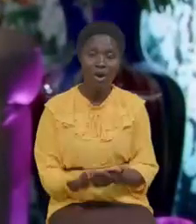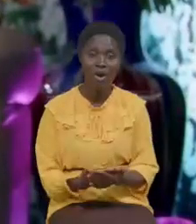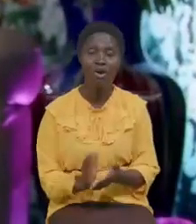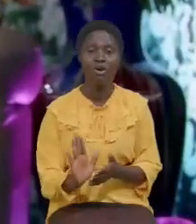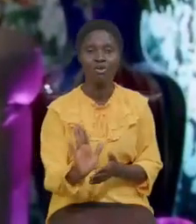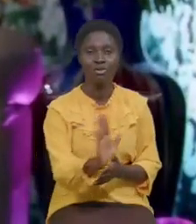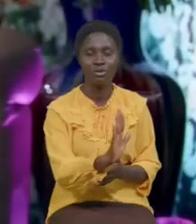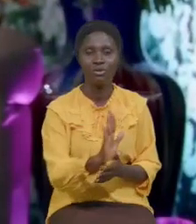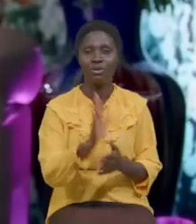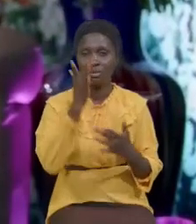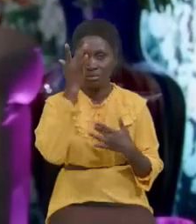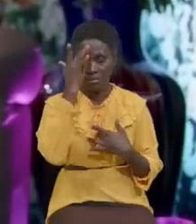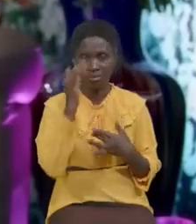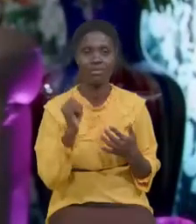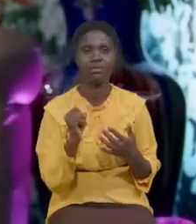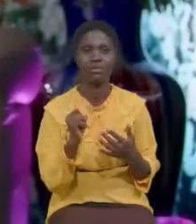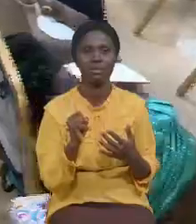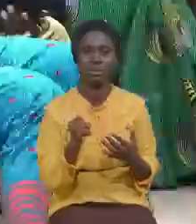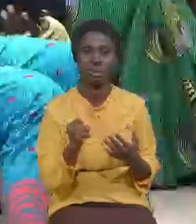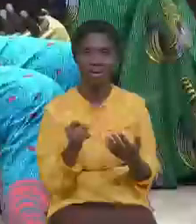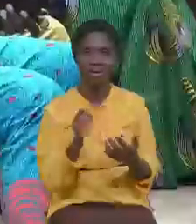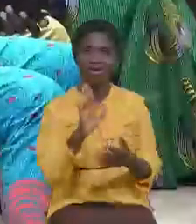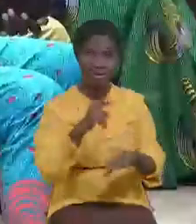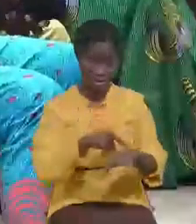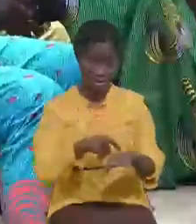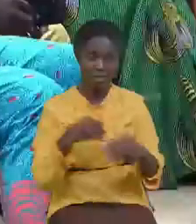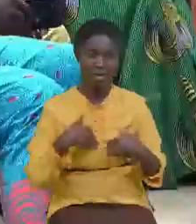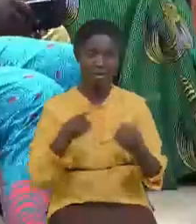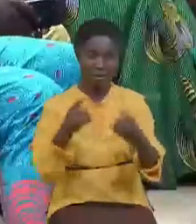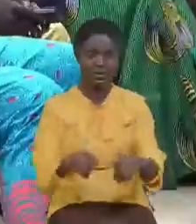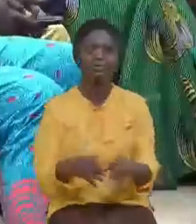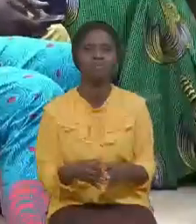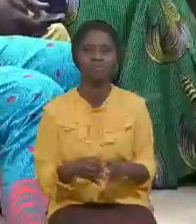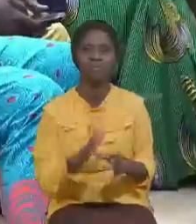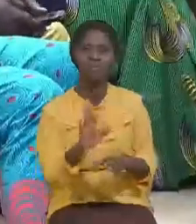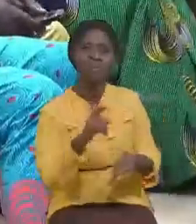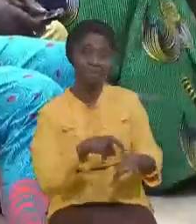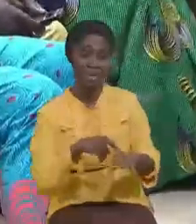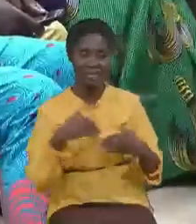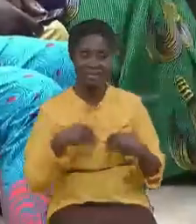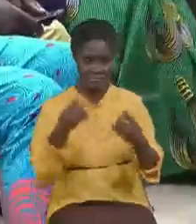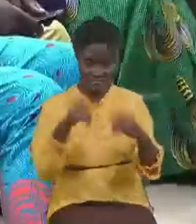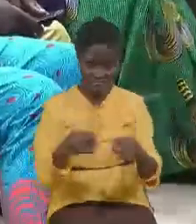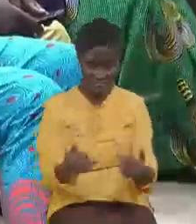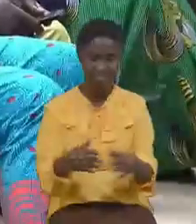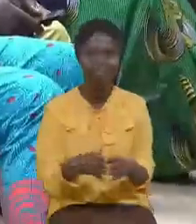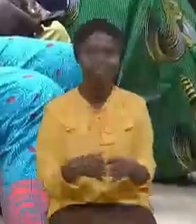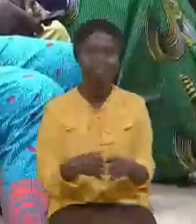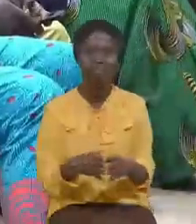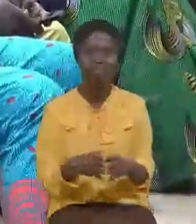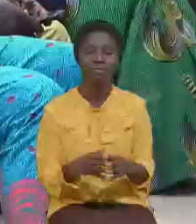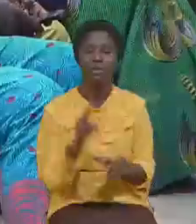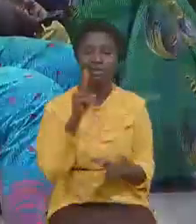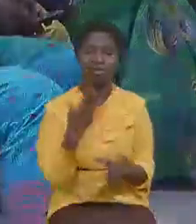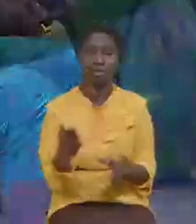thy diseases. Your night has come. Your chance has come. Two things.